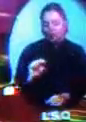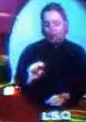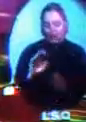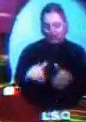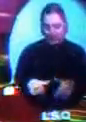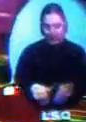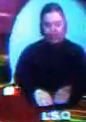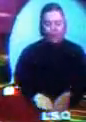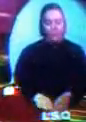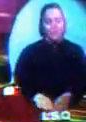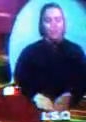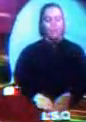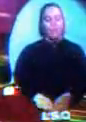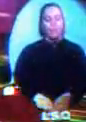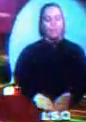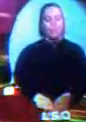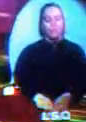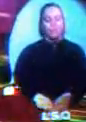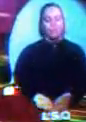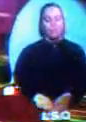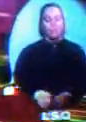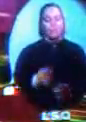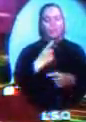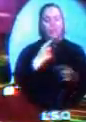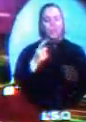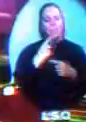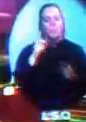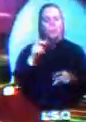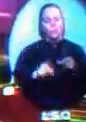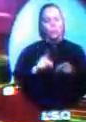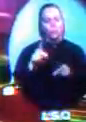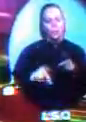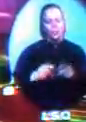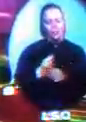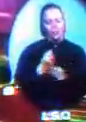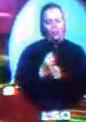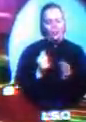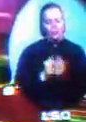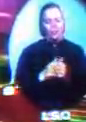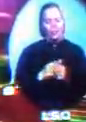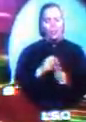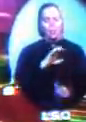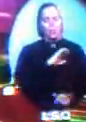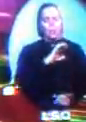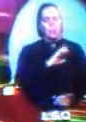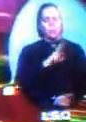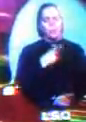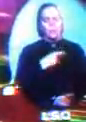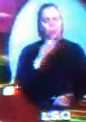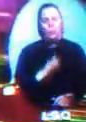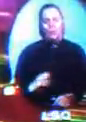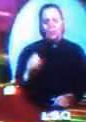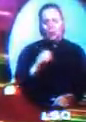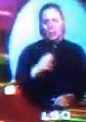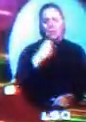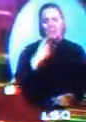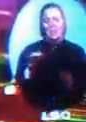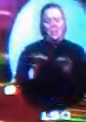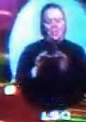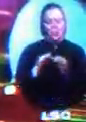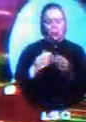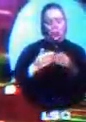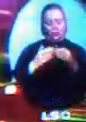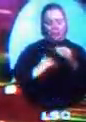Mr. Speaker, they were public statements made by the OPP that their costs are expected to come in well under budget. And Mr.